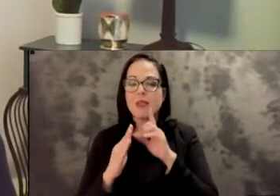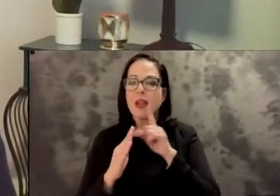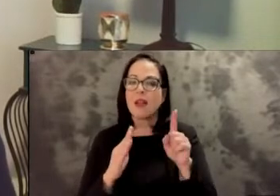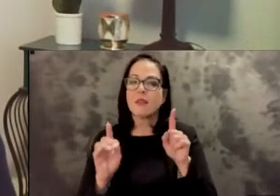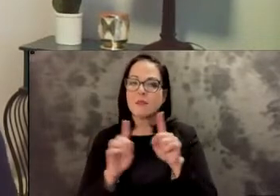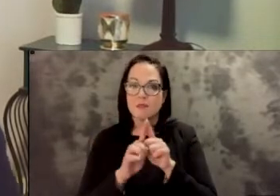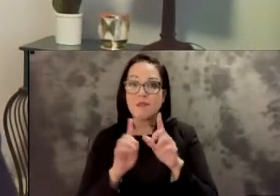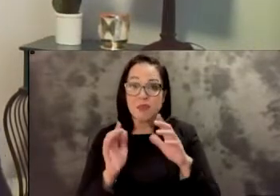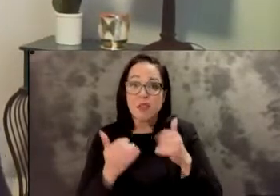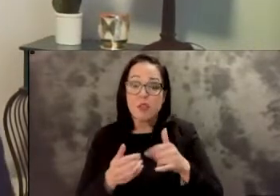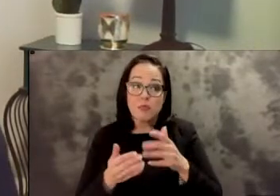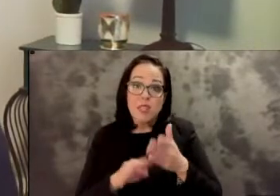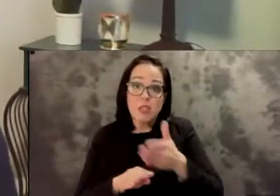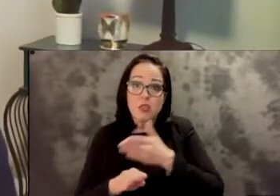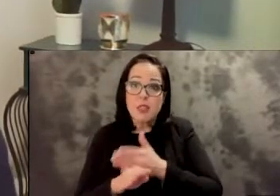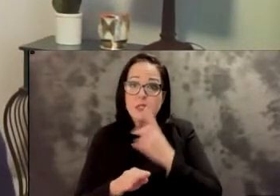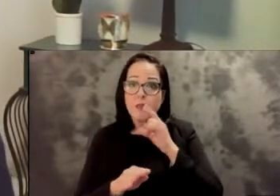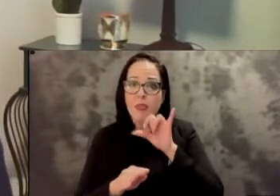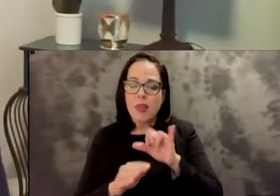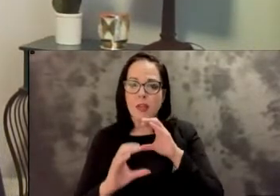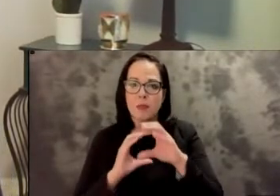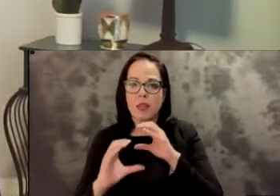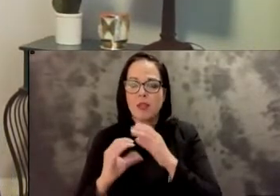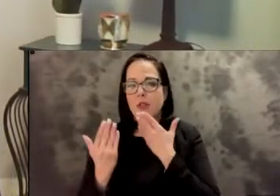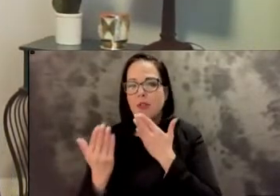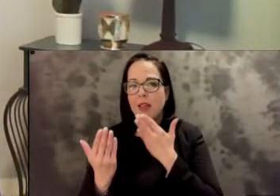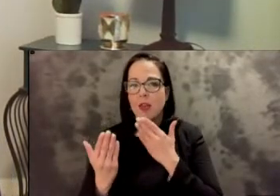promote authentic messaging. Thank you, Madam Chair.